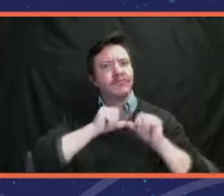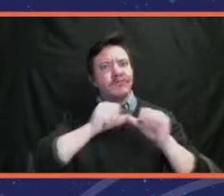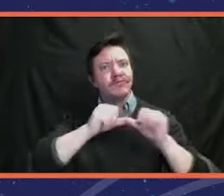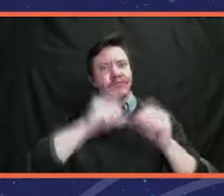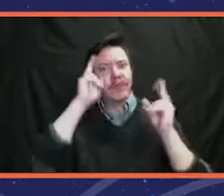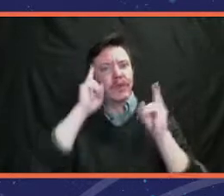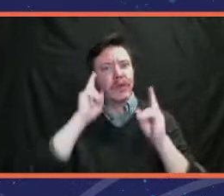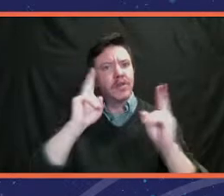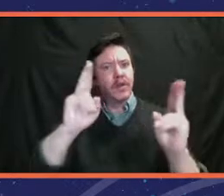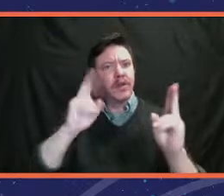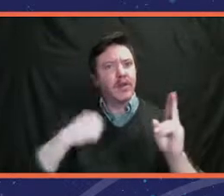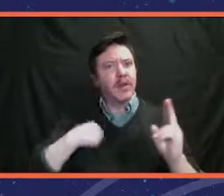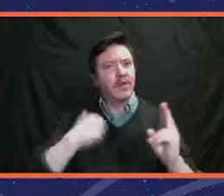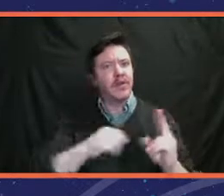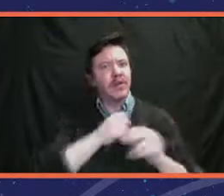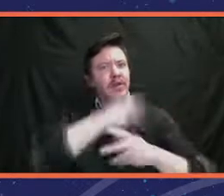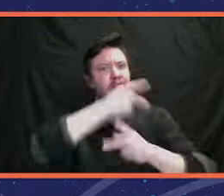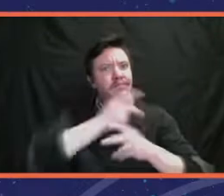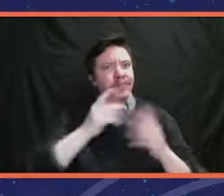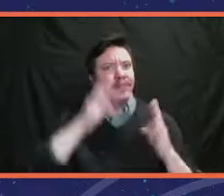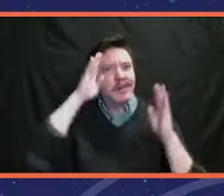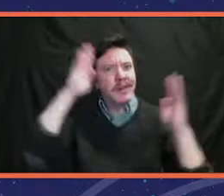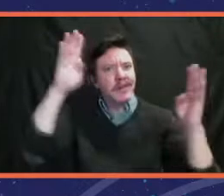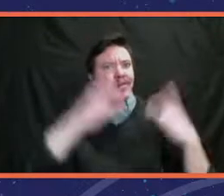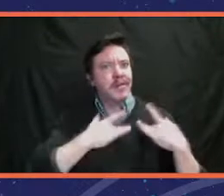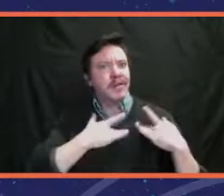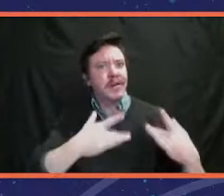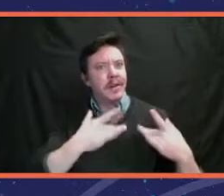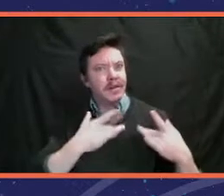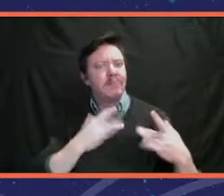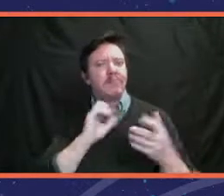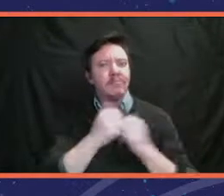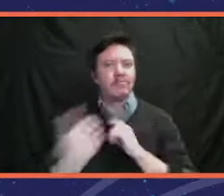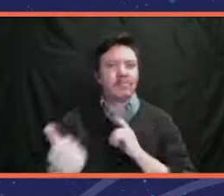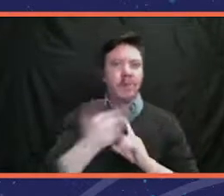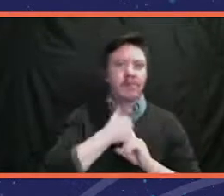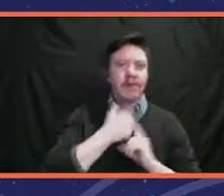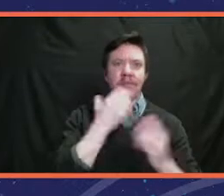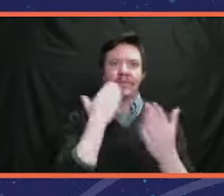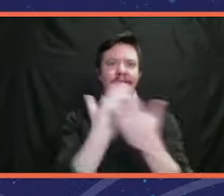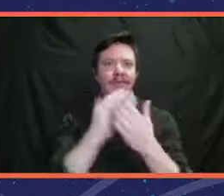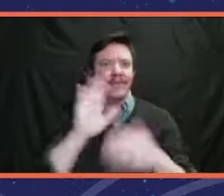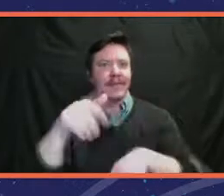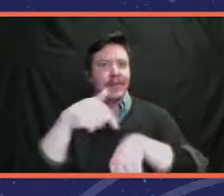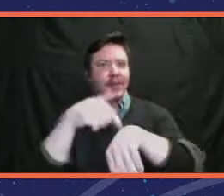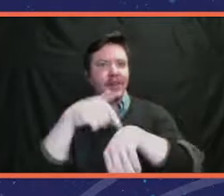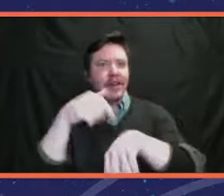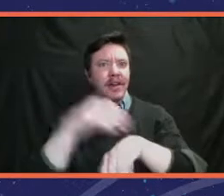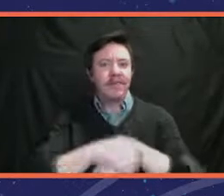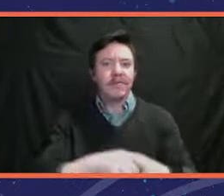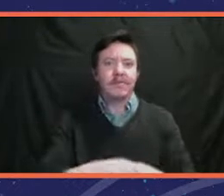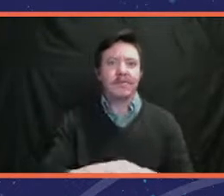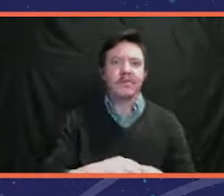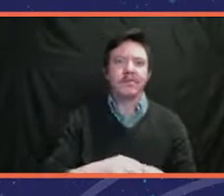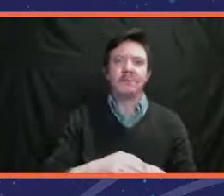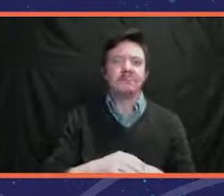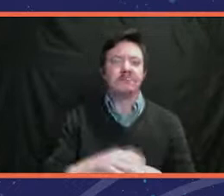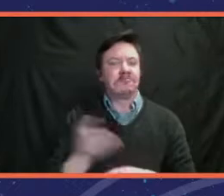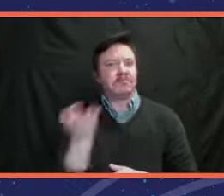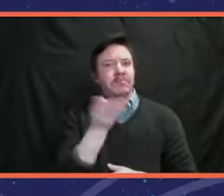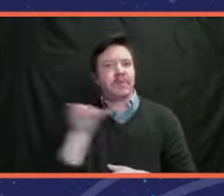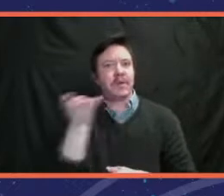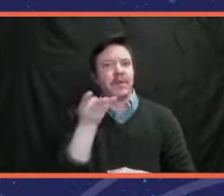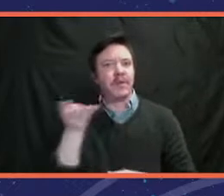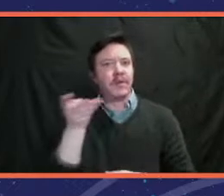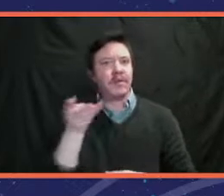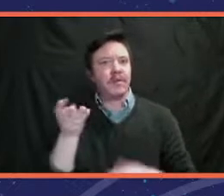creative nature that we all have, both as activists and as well as artists. Thank you so much for your time, Kate, Crystal, Kiara, and Maisie. And